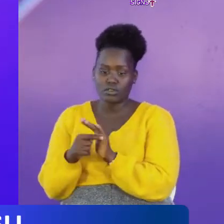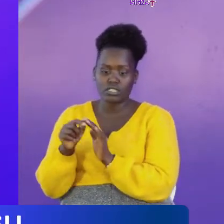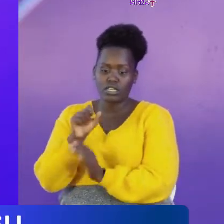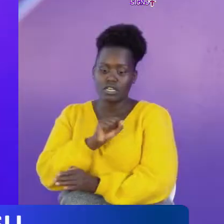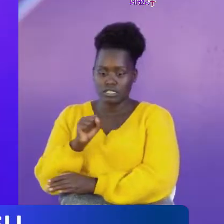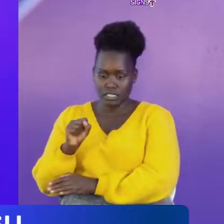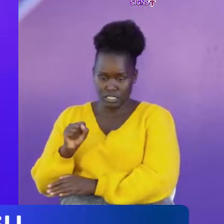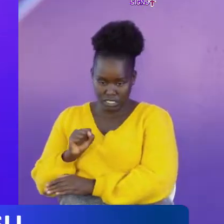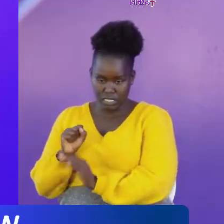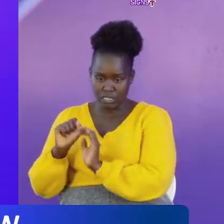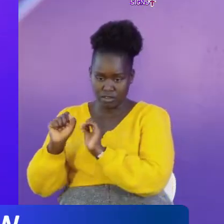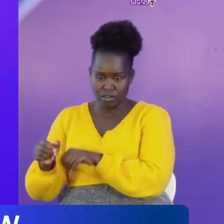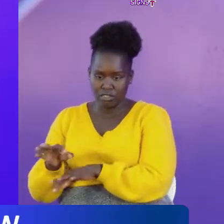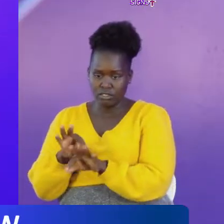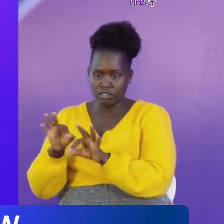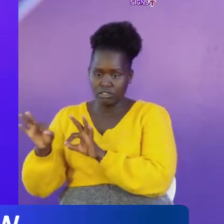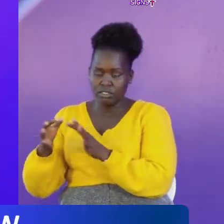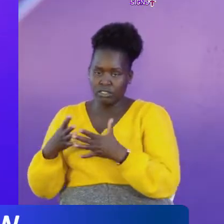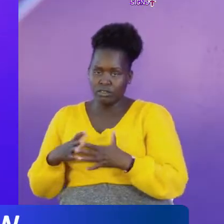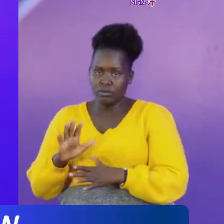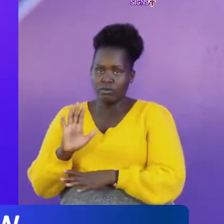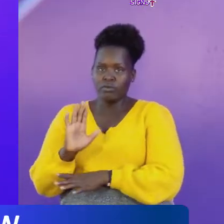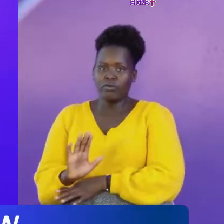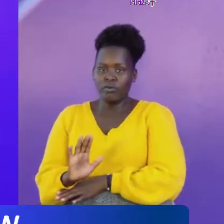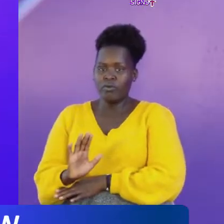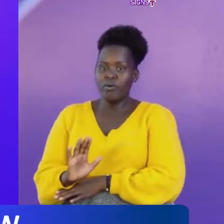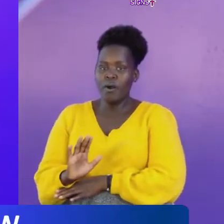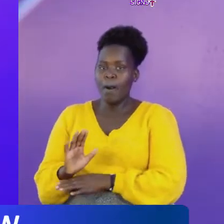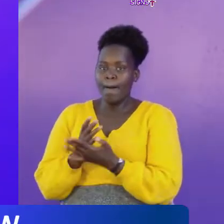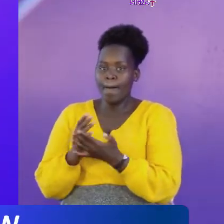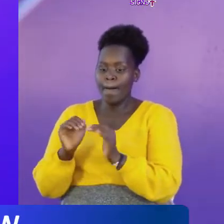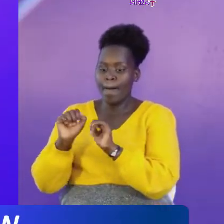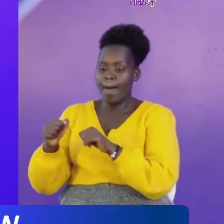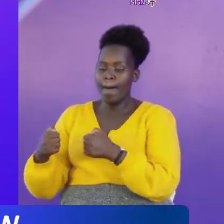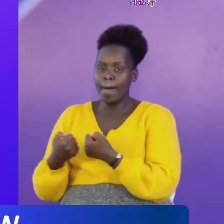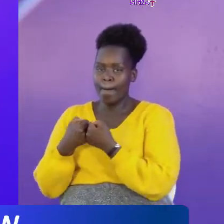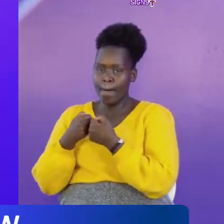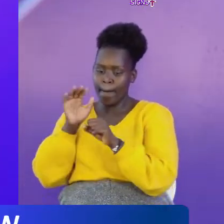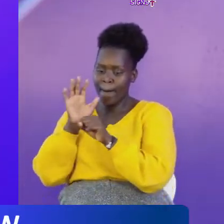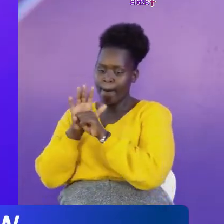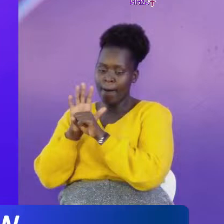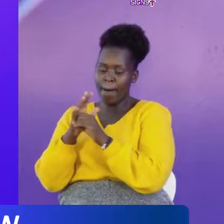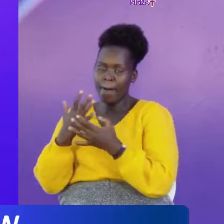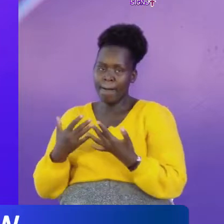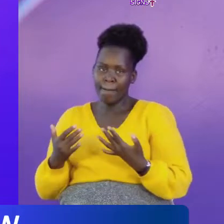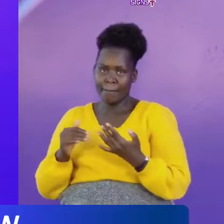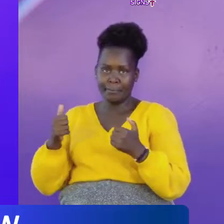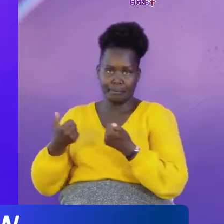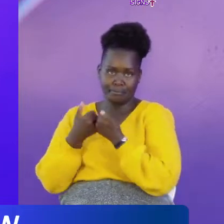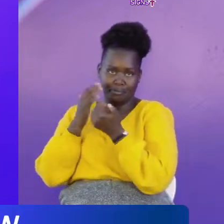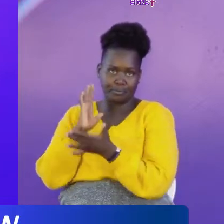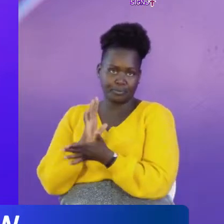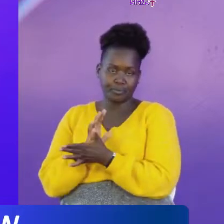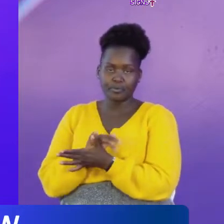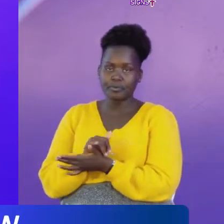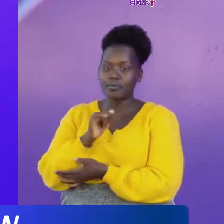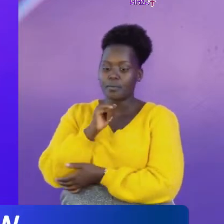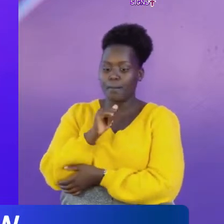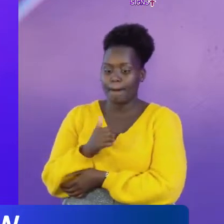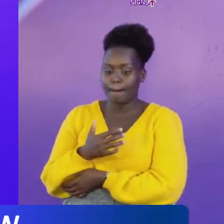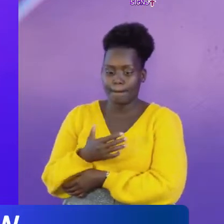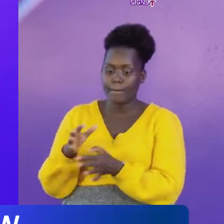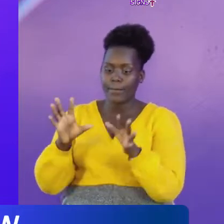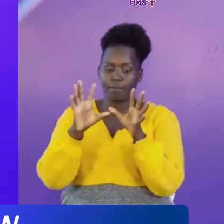Senate, he can talk to his people, he can talk, you know, something can happen. And a lot of things I would say happen, not